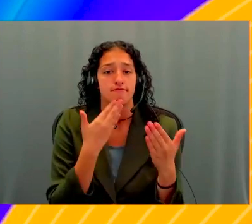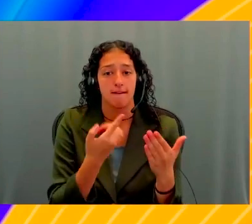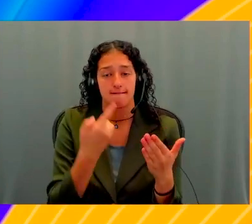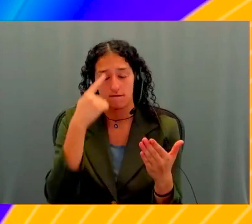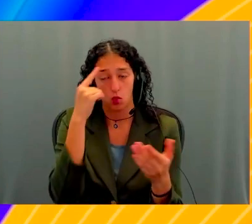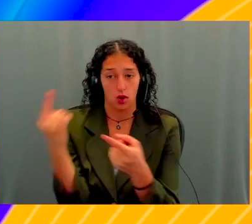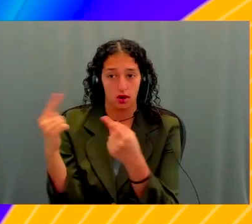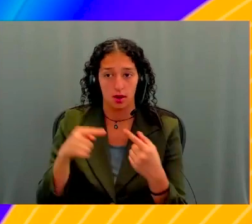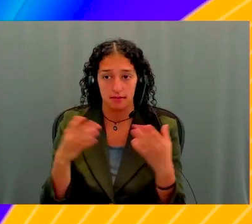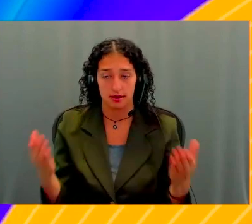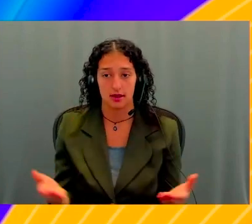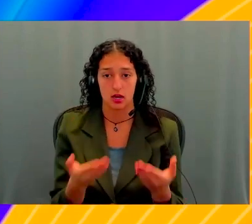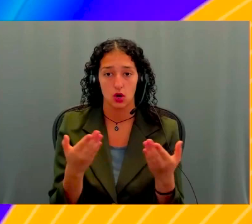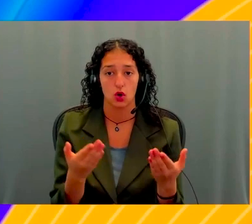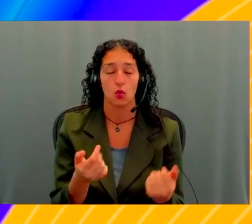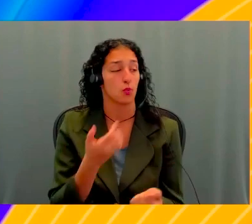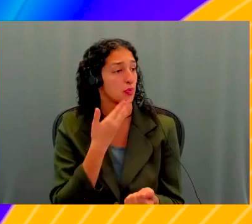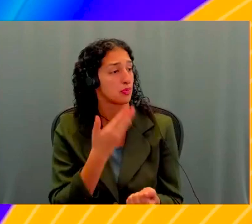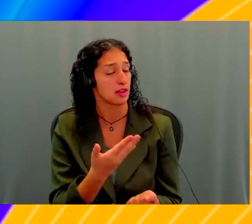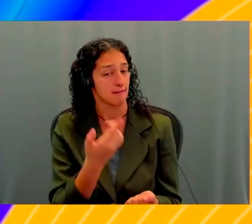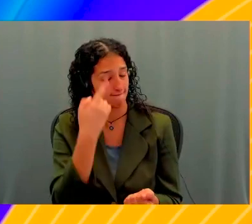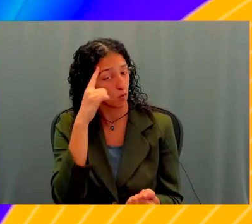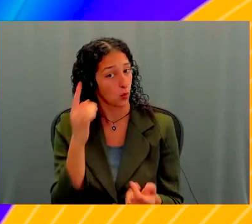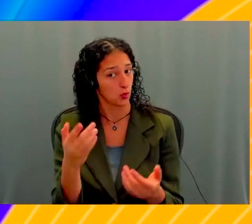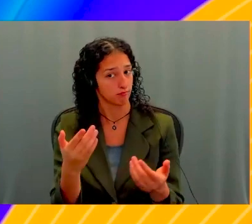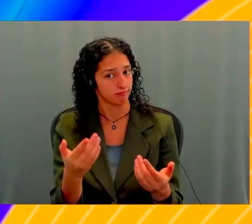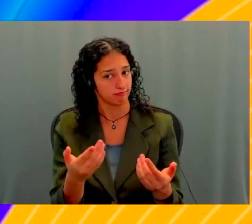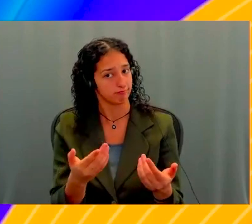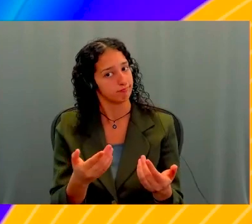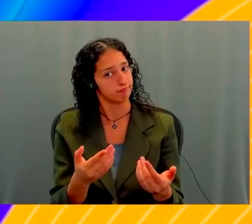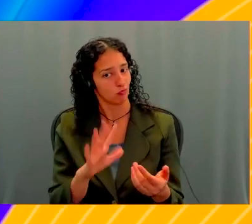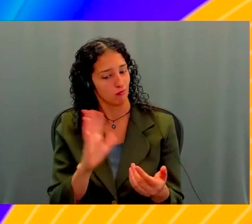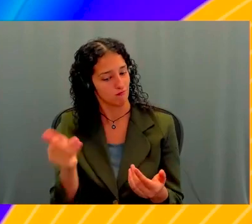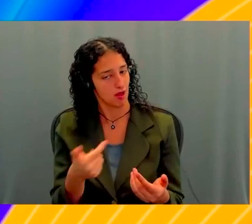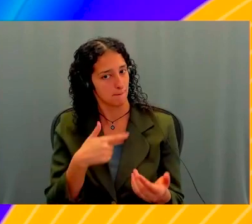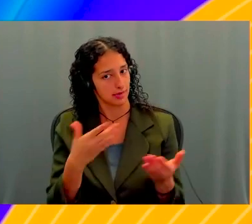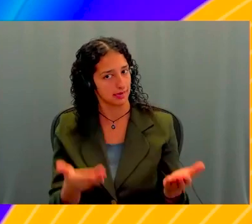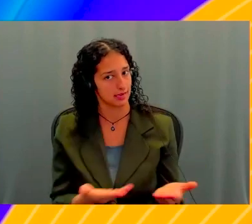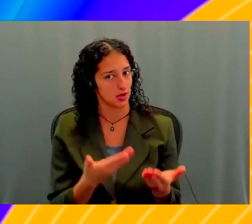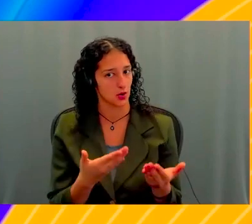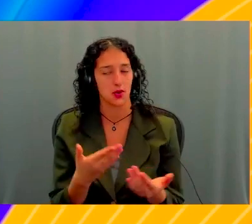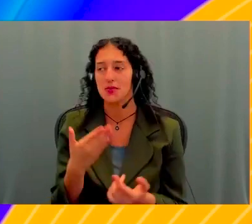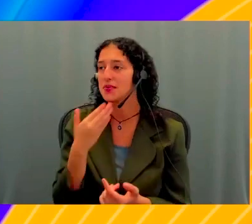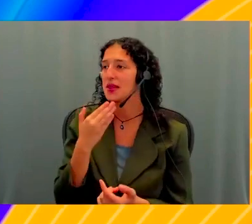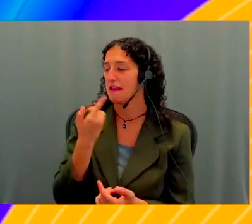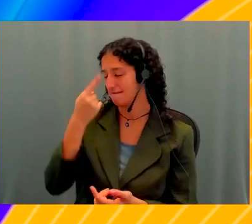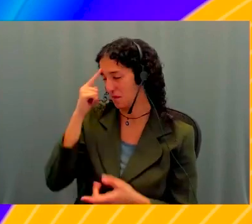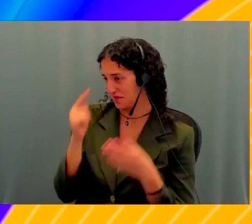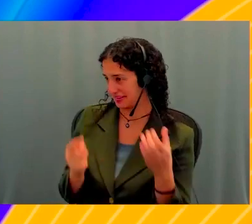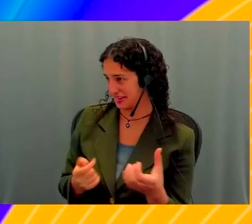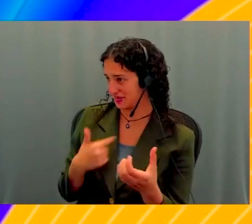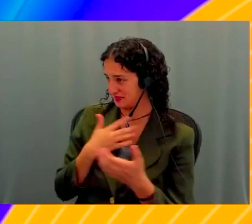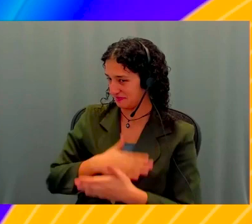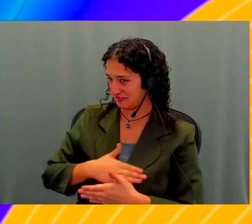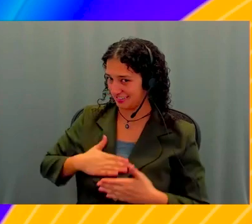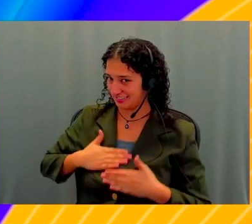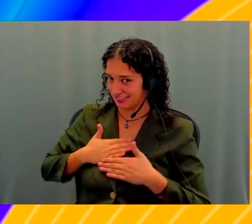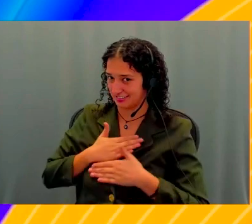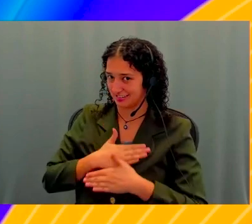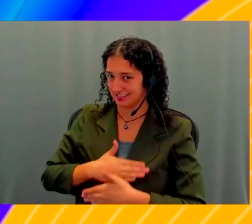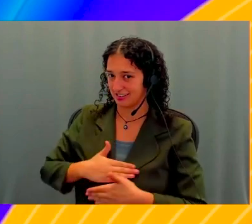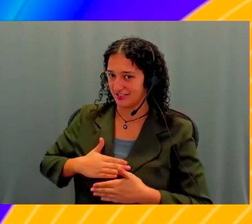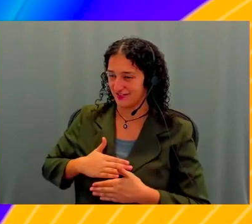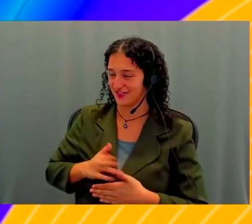was great. Thank you for the monitors. I appreciate it. We'll keep those. We're going to check that vibration here in a little